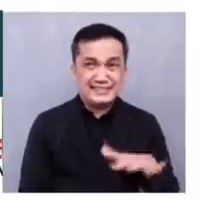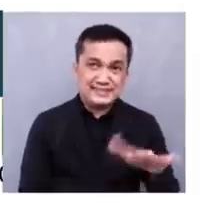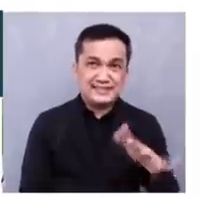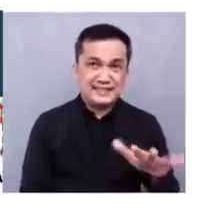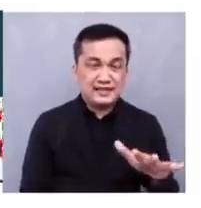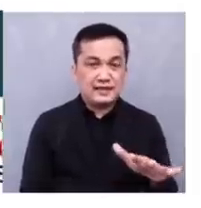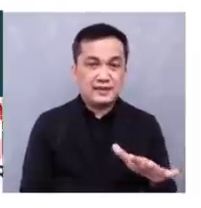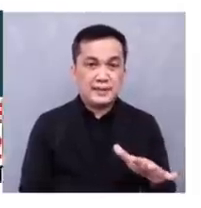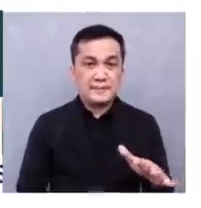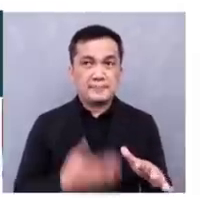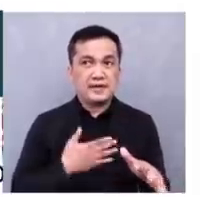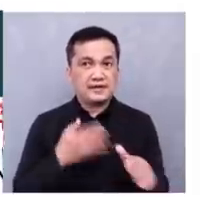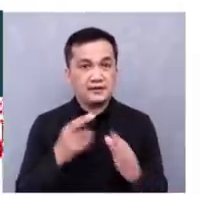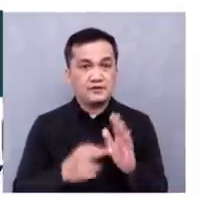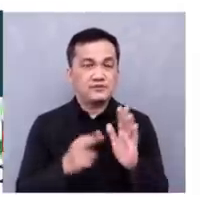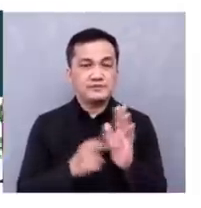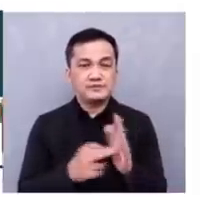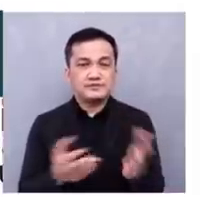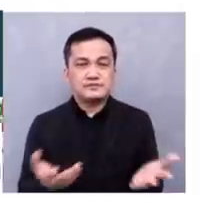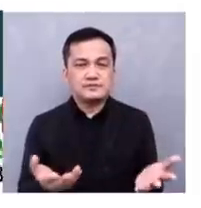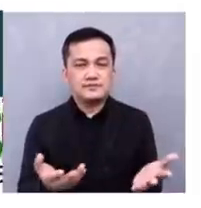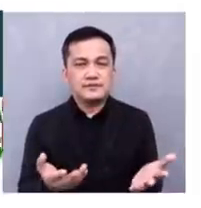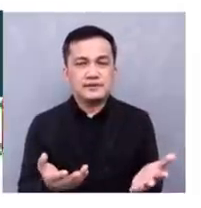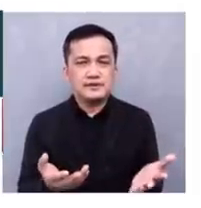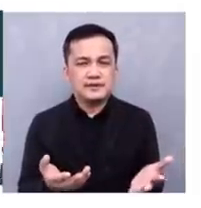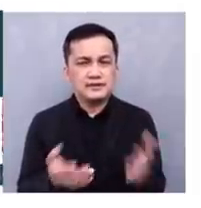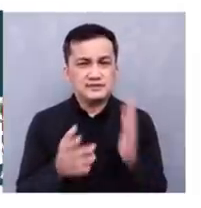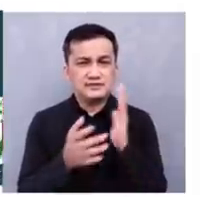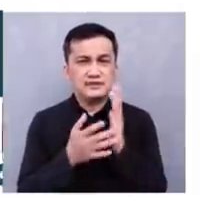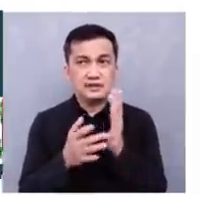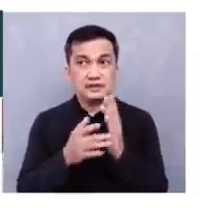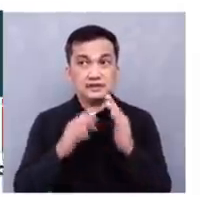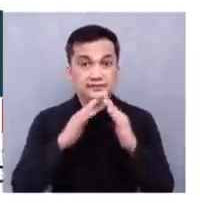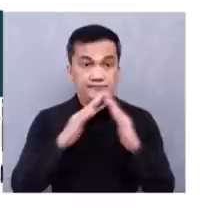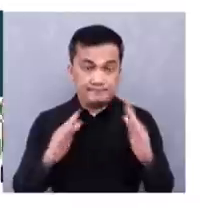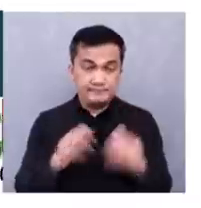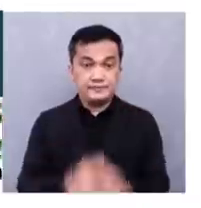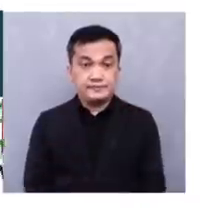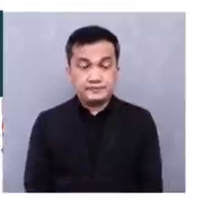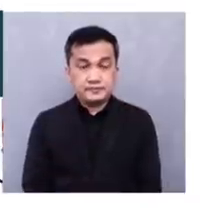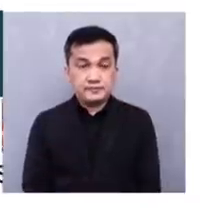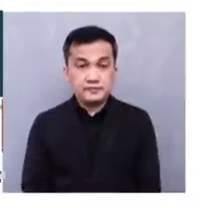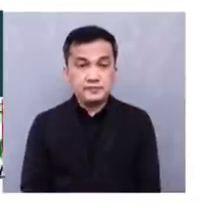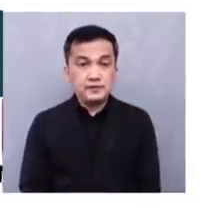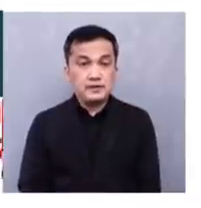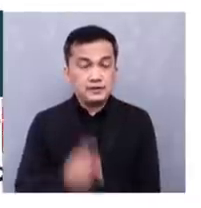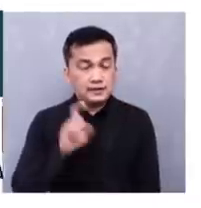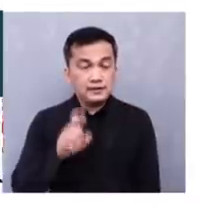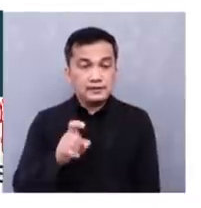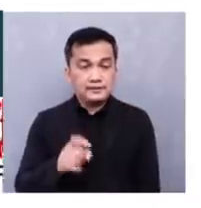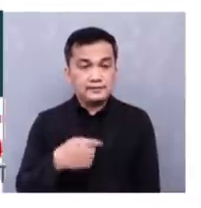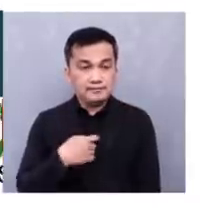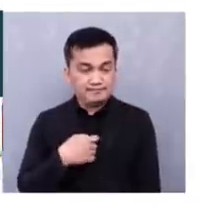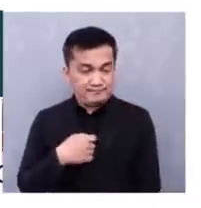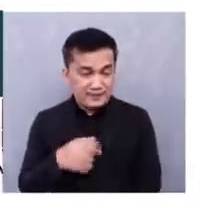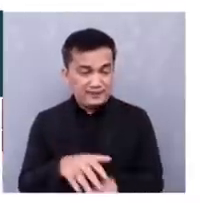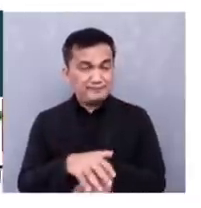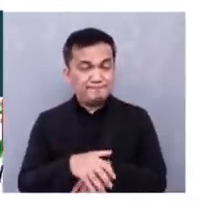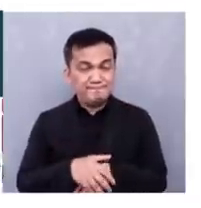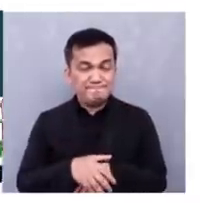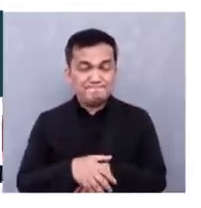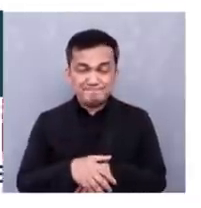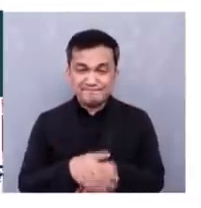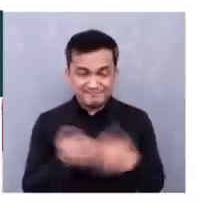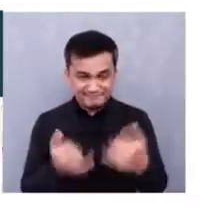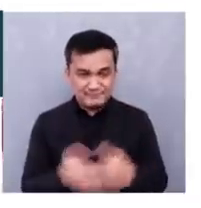my role kasi is very technical in the House. Eh. So I have to fit to that role at this stage. No? Yeah,